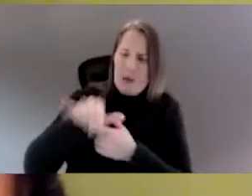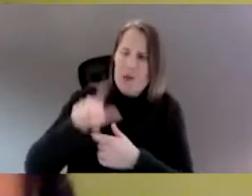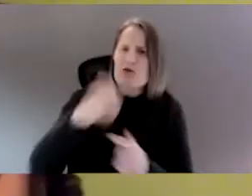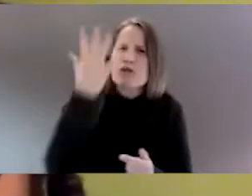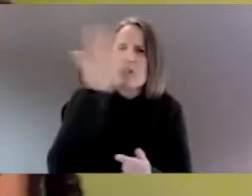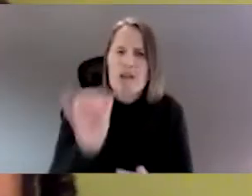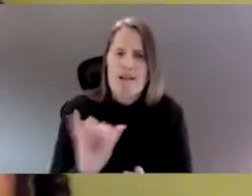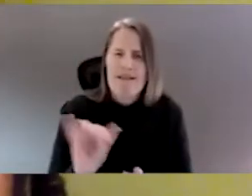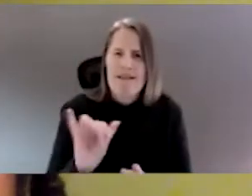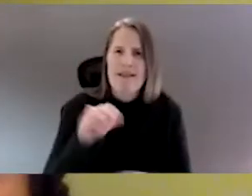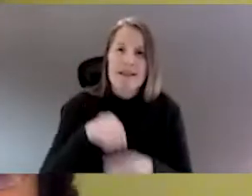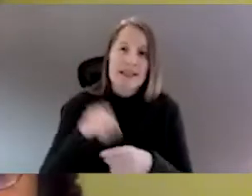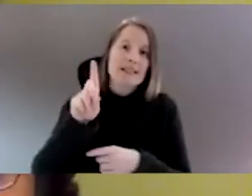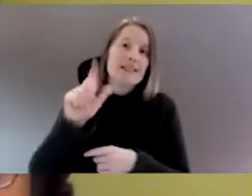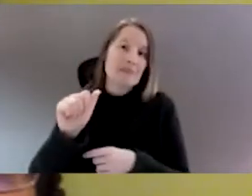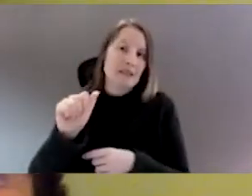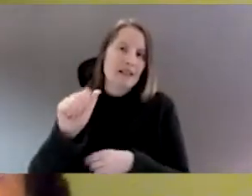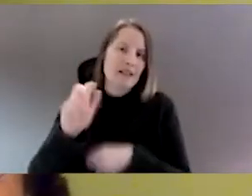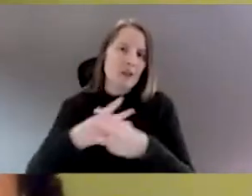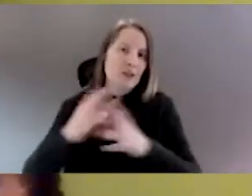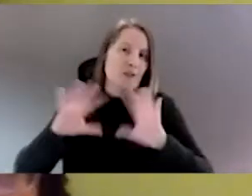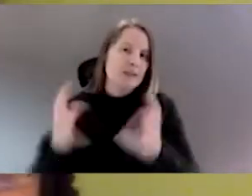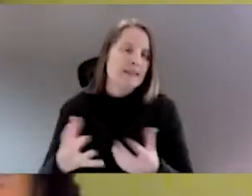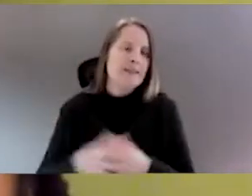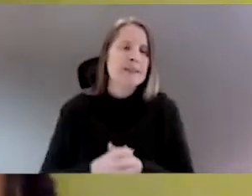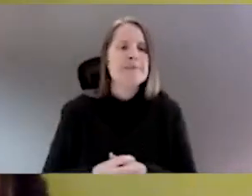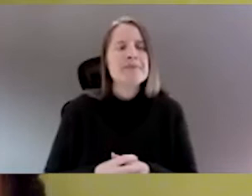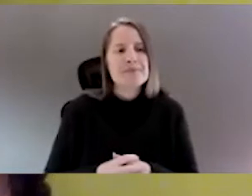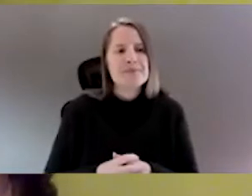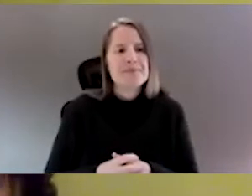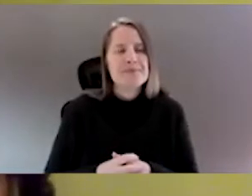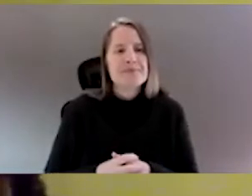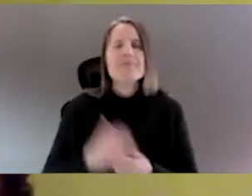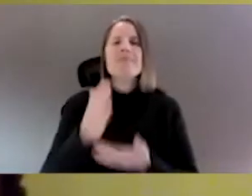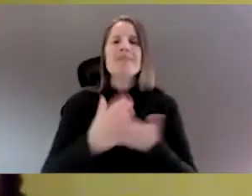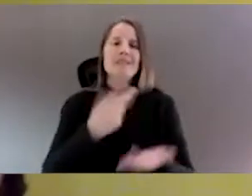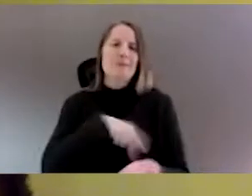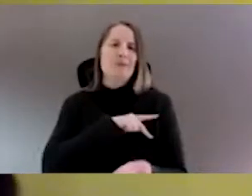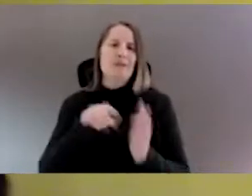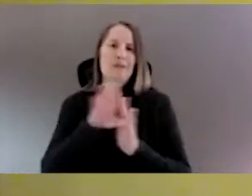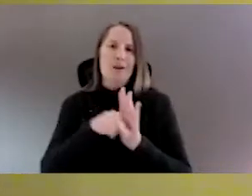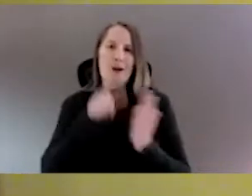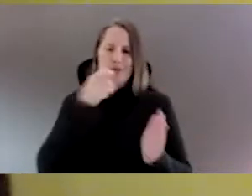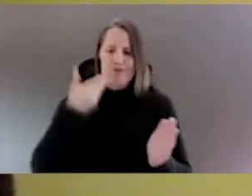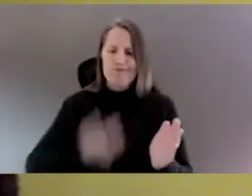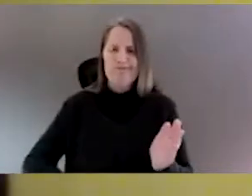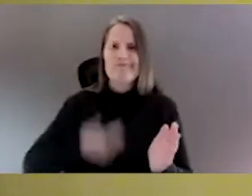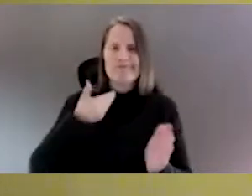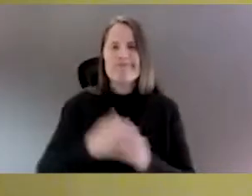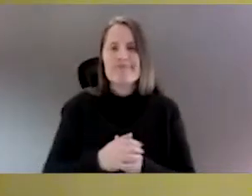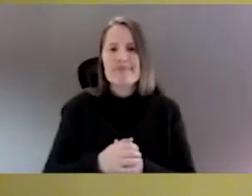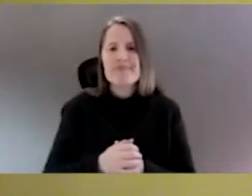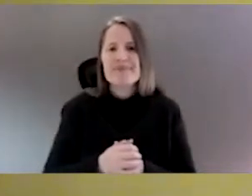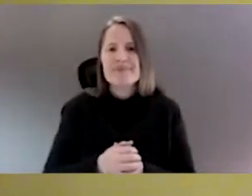disability space. Just to give you some personal background on me, as you learned from my introduction, I'm a civil